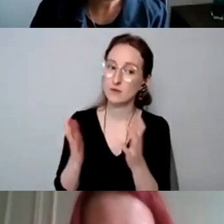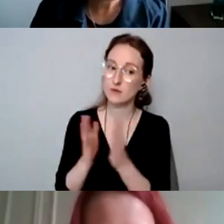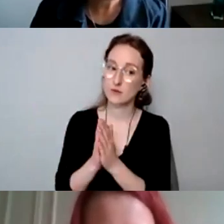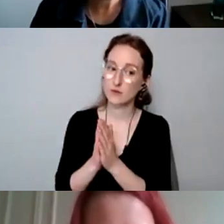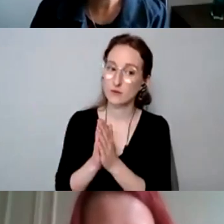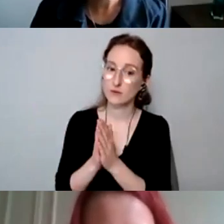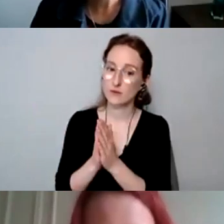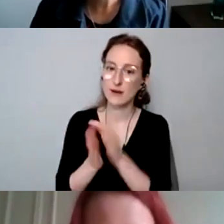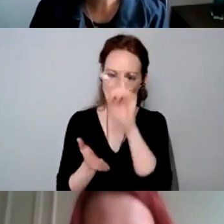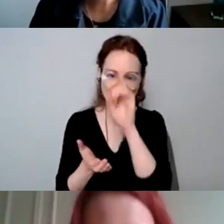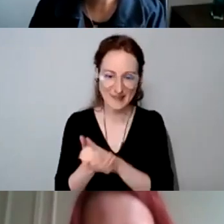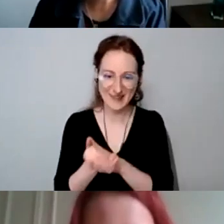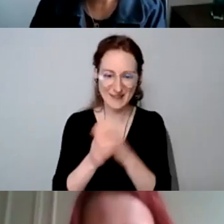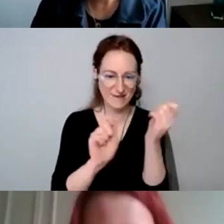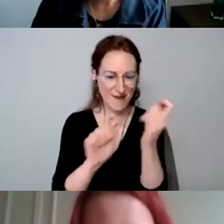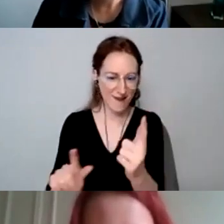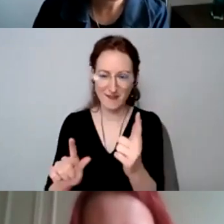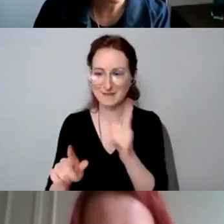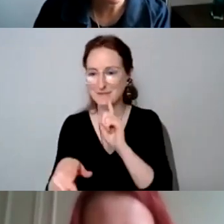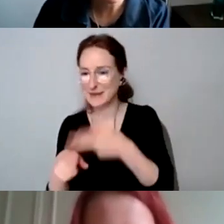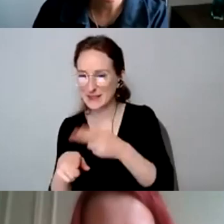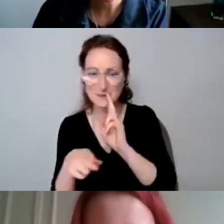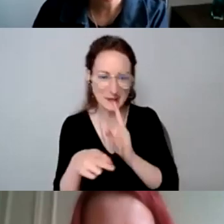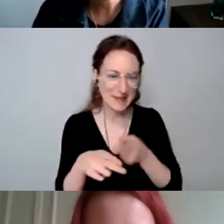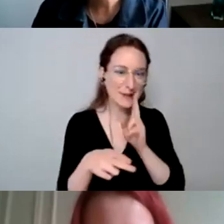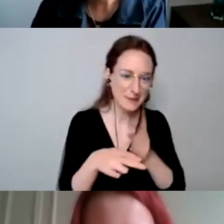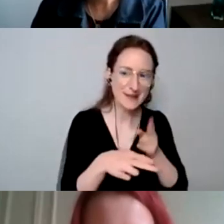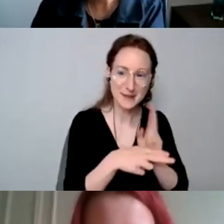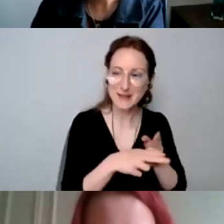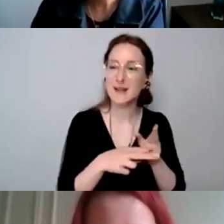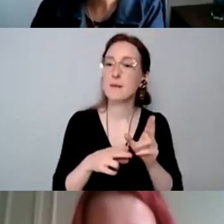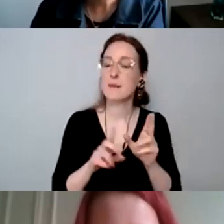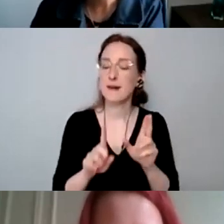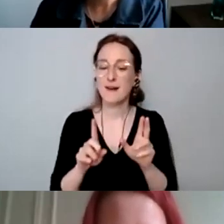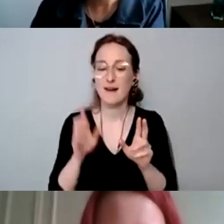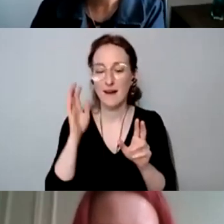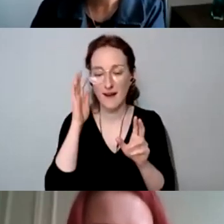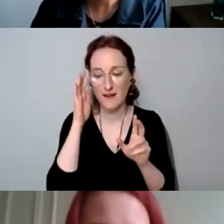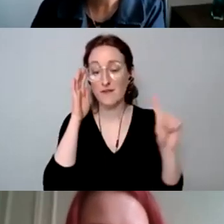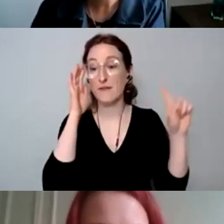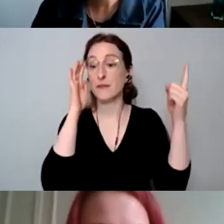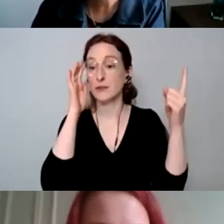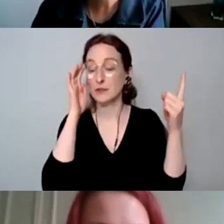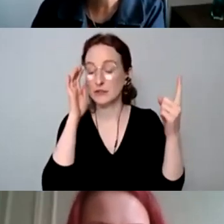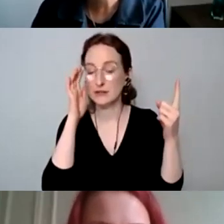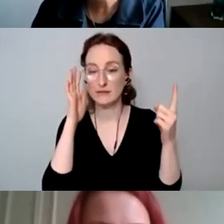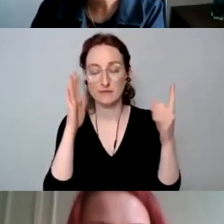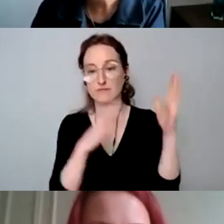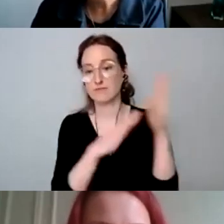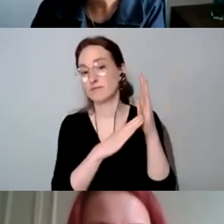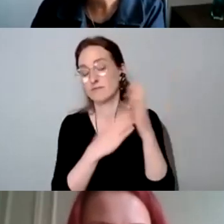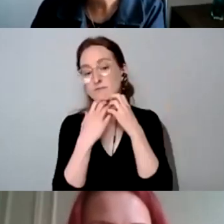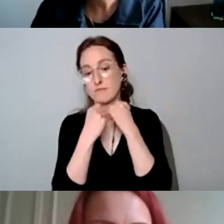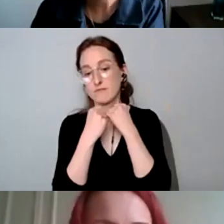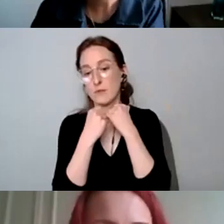I believe everybody touched on this. I don't remember who exactly of the panelists mentioned, but first and the most important thing is to